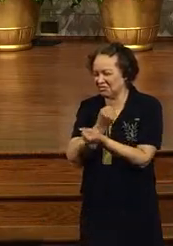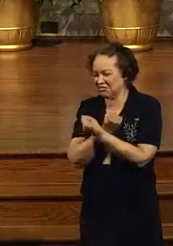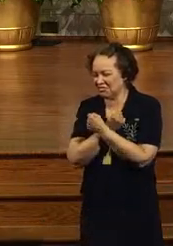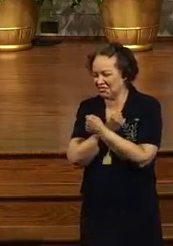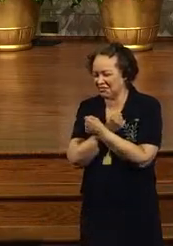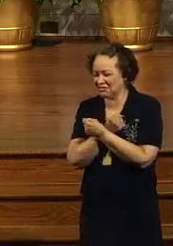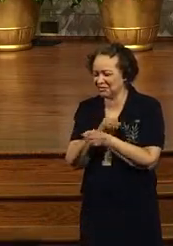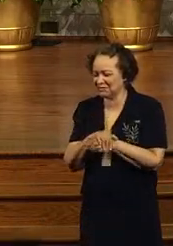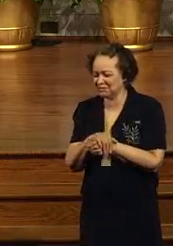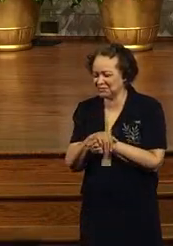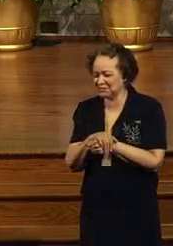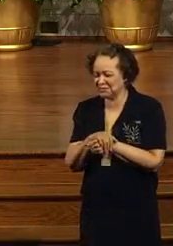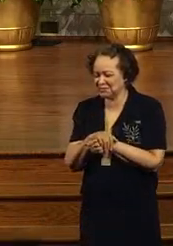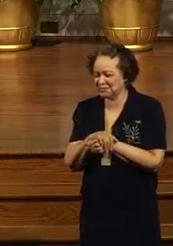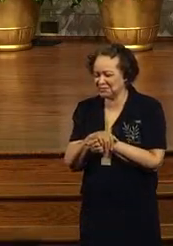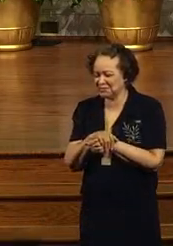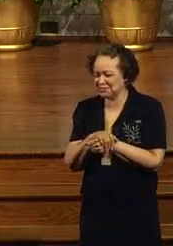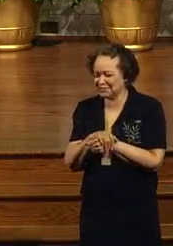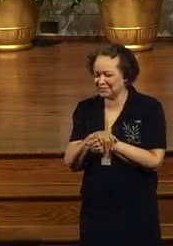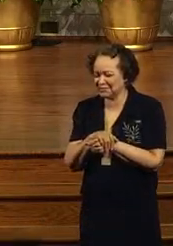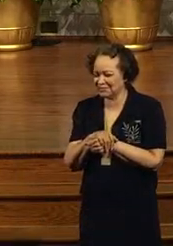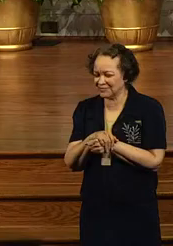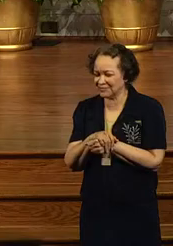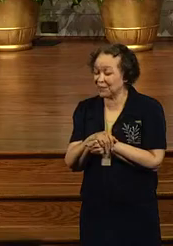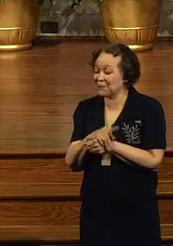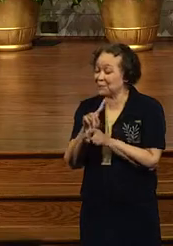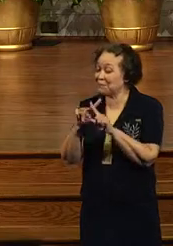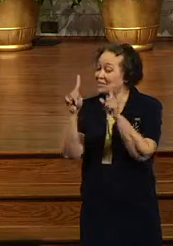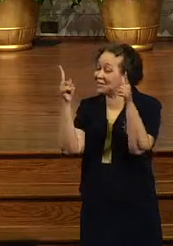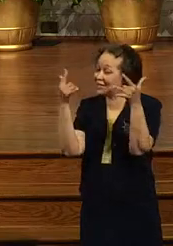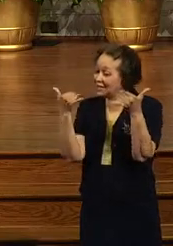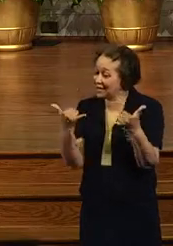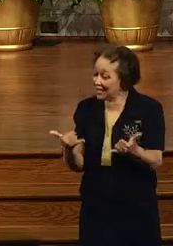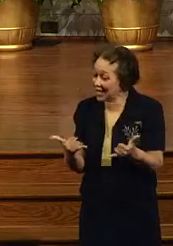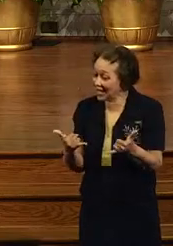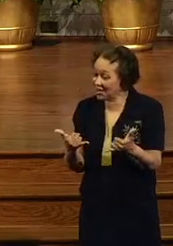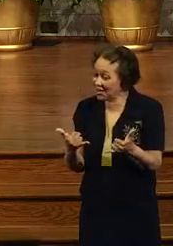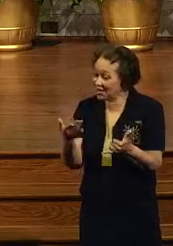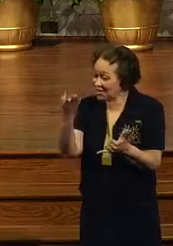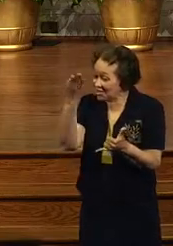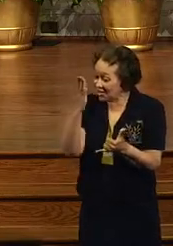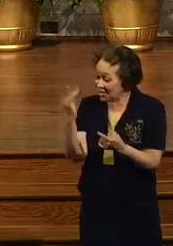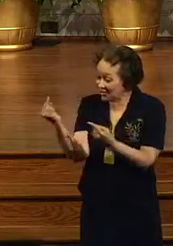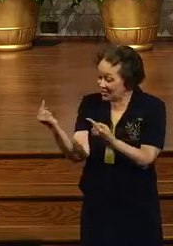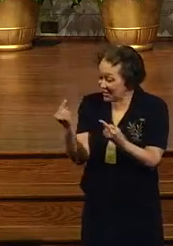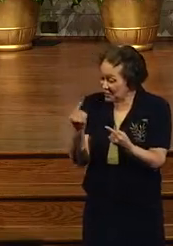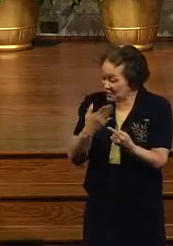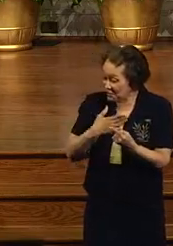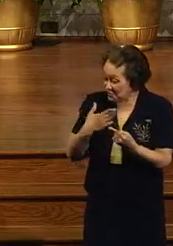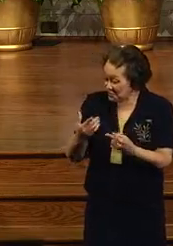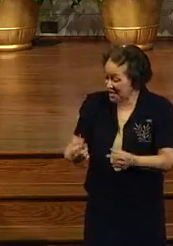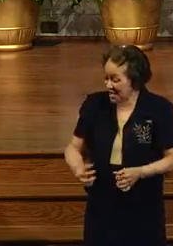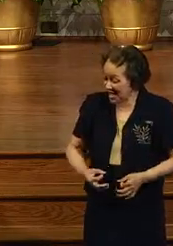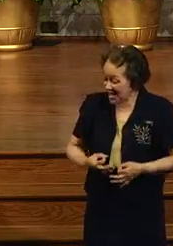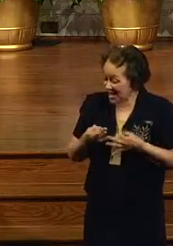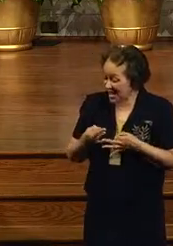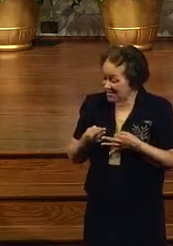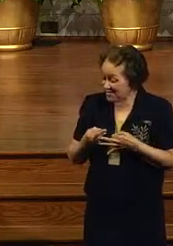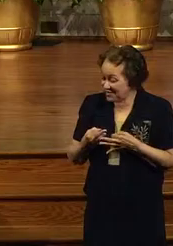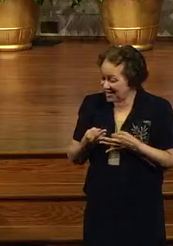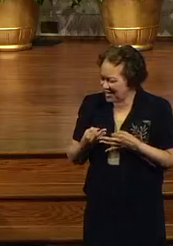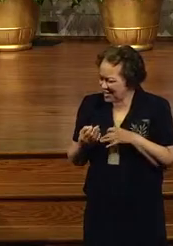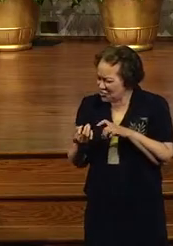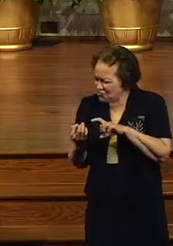Everyone sat up then. But now, God came into my life, and He turned that